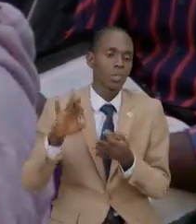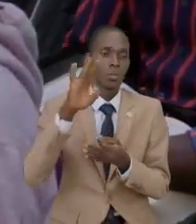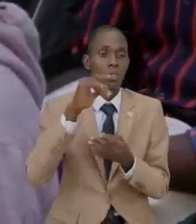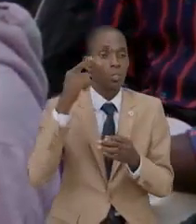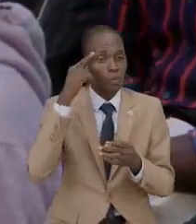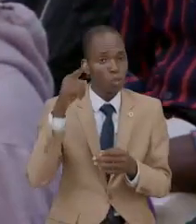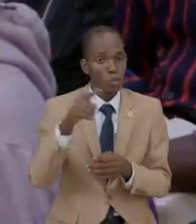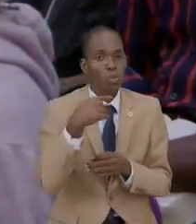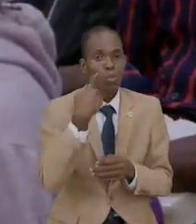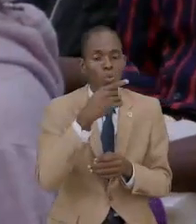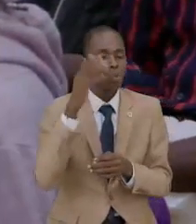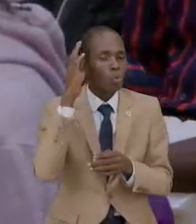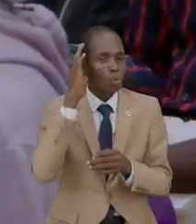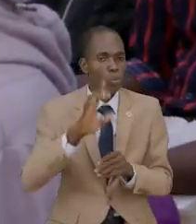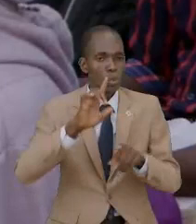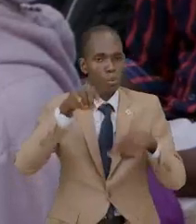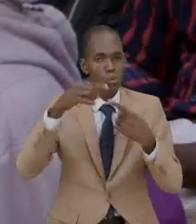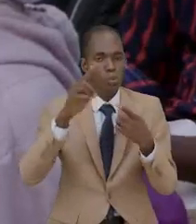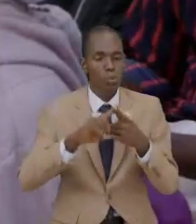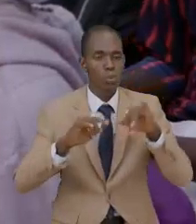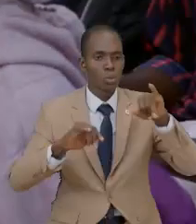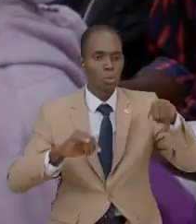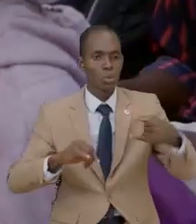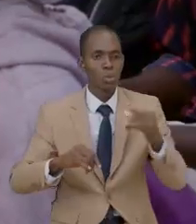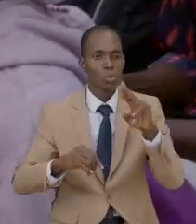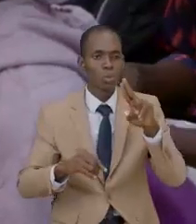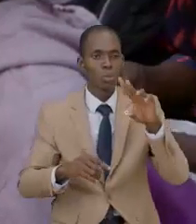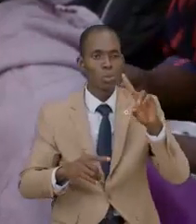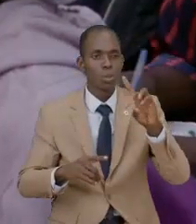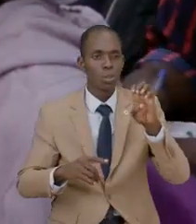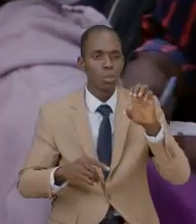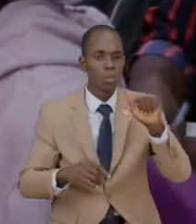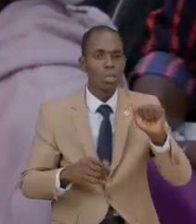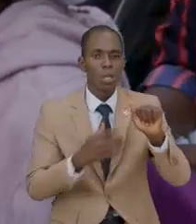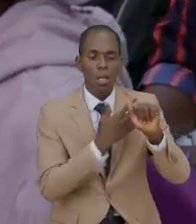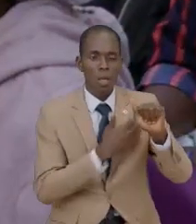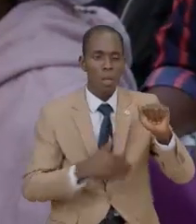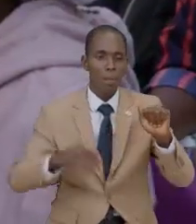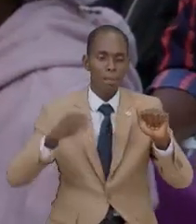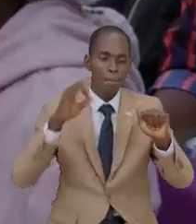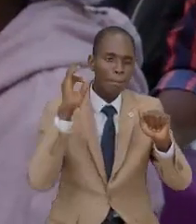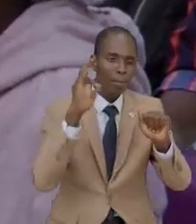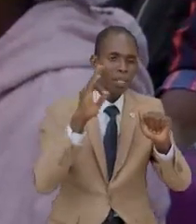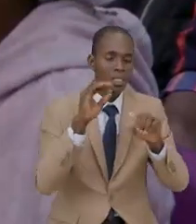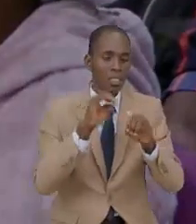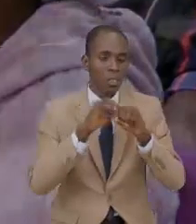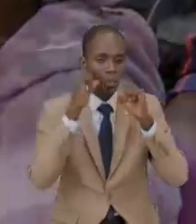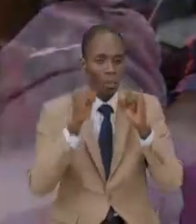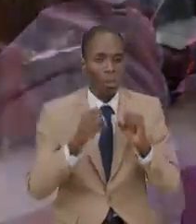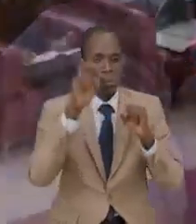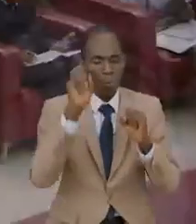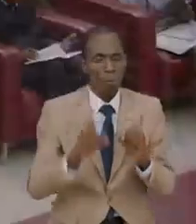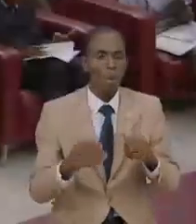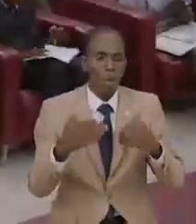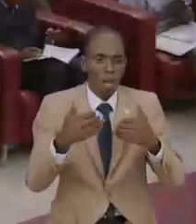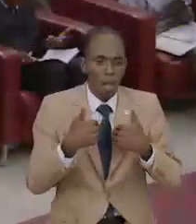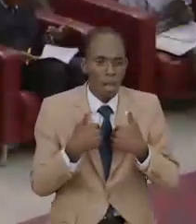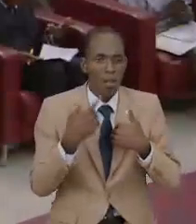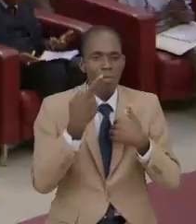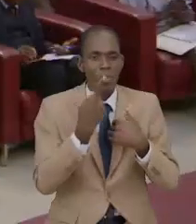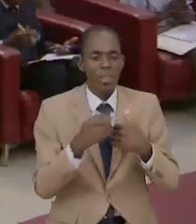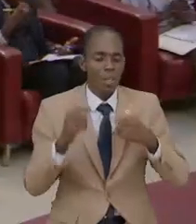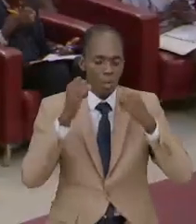to get to Judea and minister in power must have the